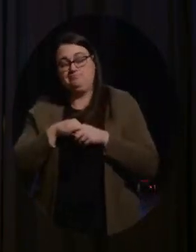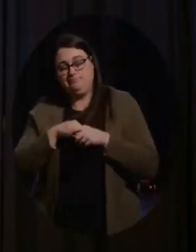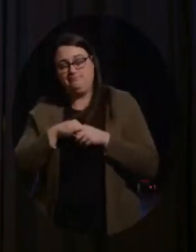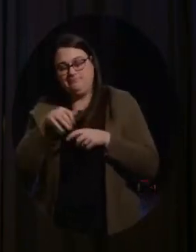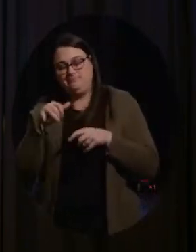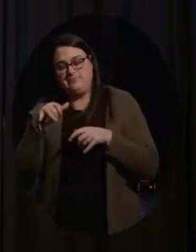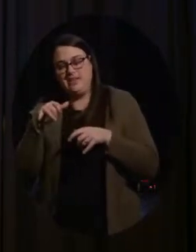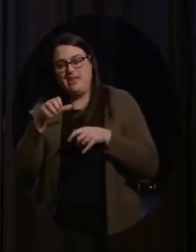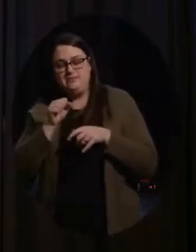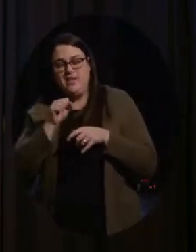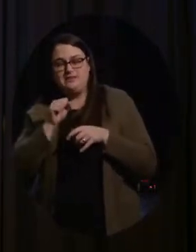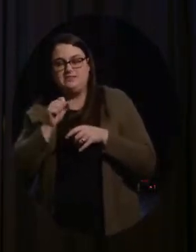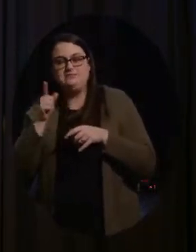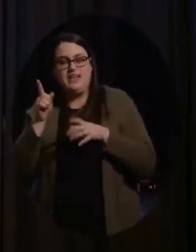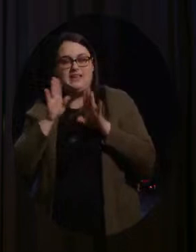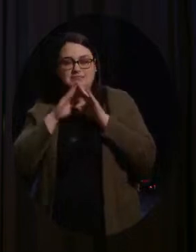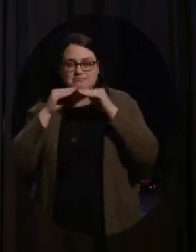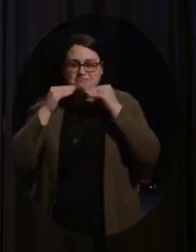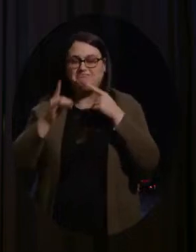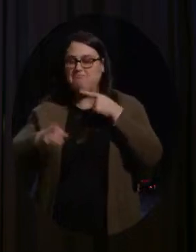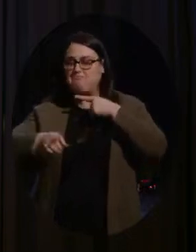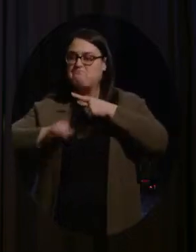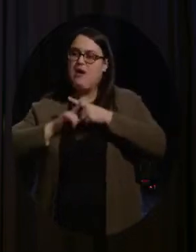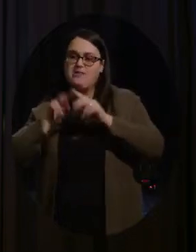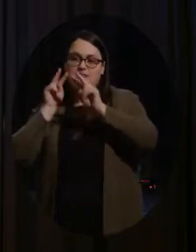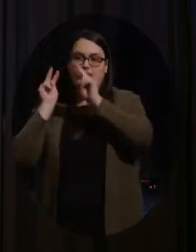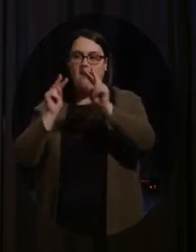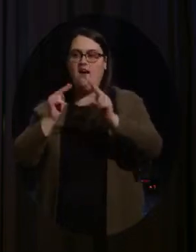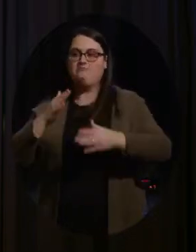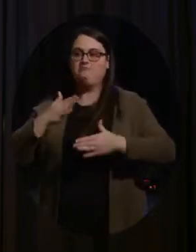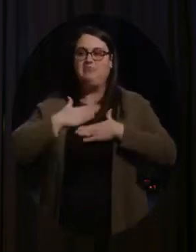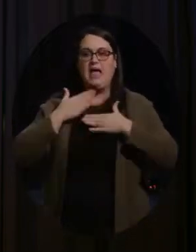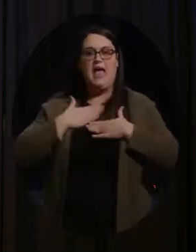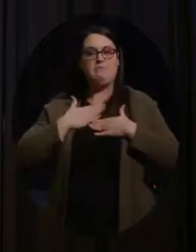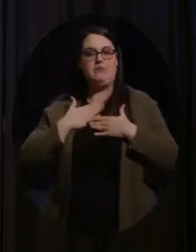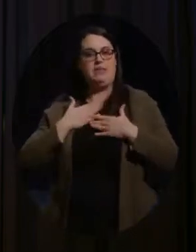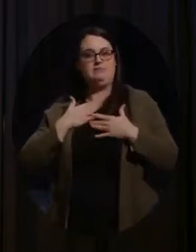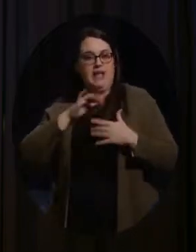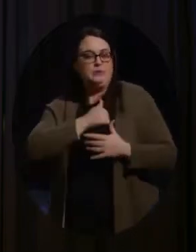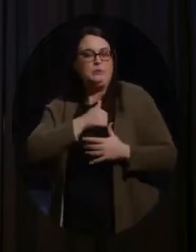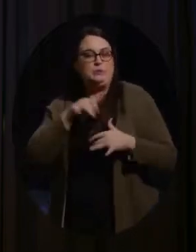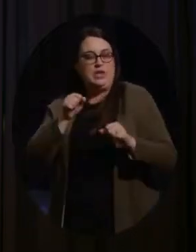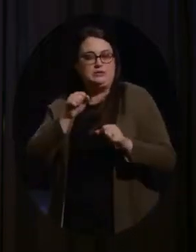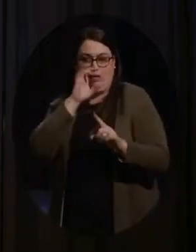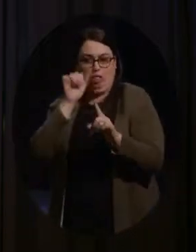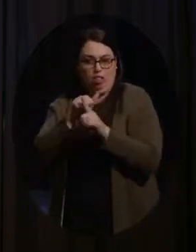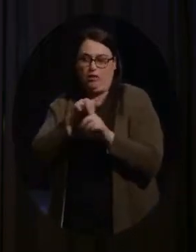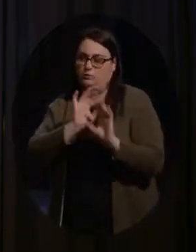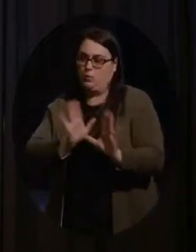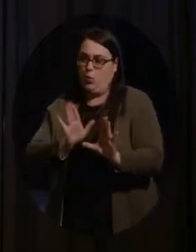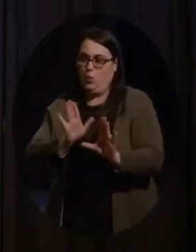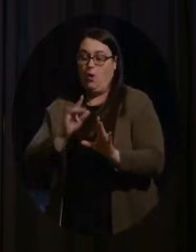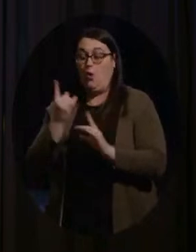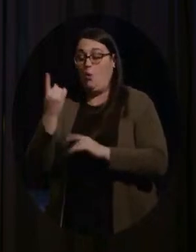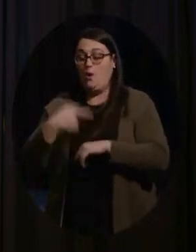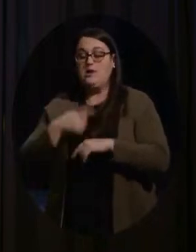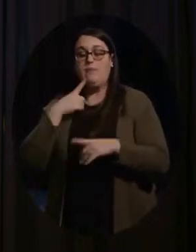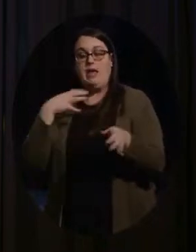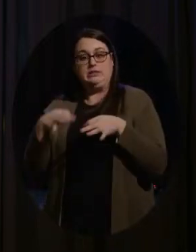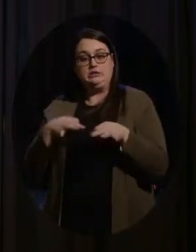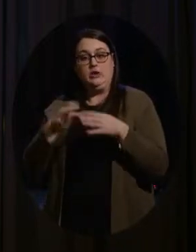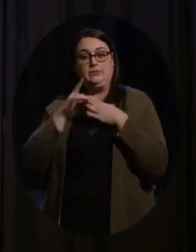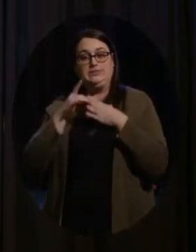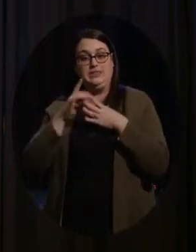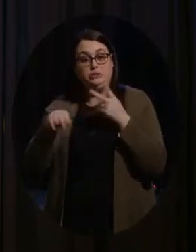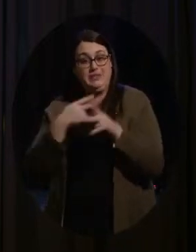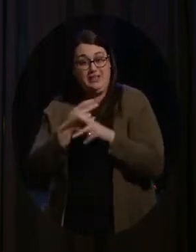And yes, in general, he is a positive thinker with a happy demeanor, but don't be fooled. I once described the mayor's leadership